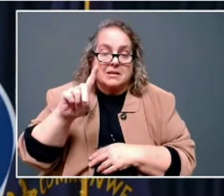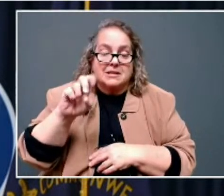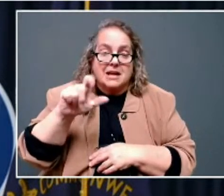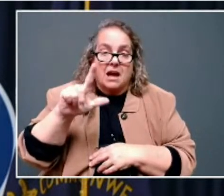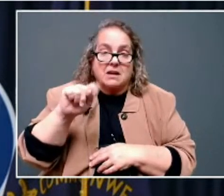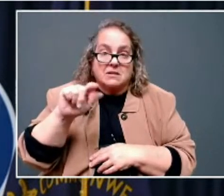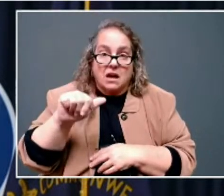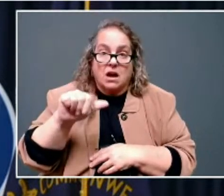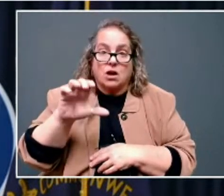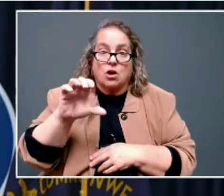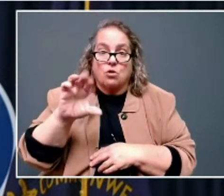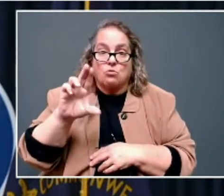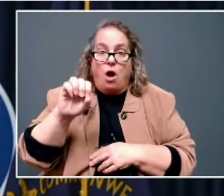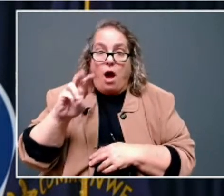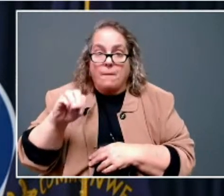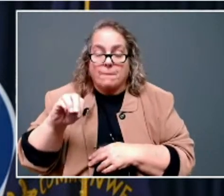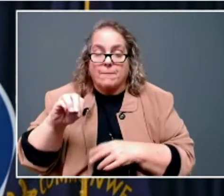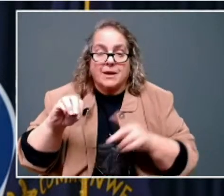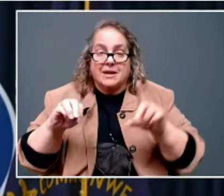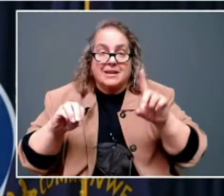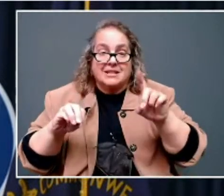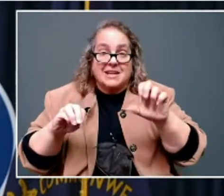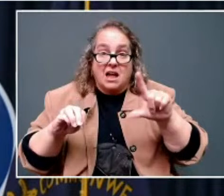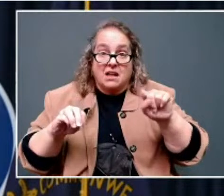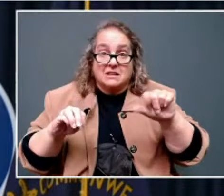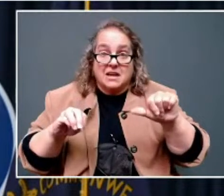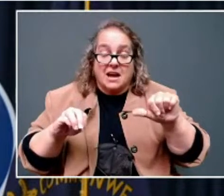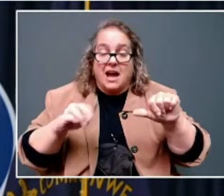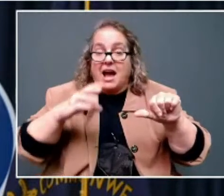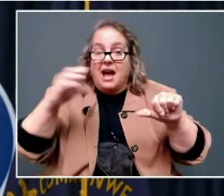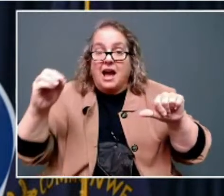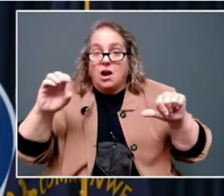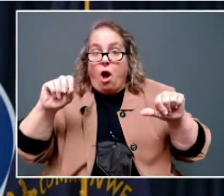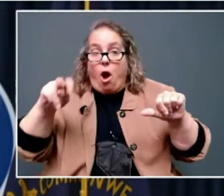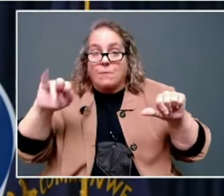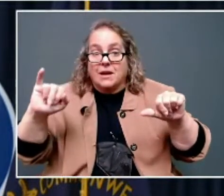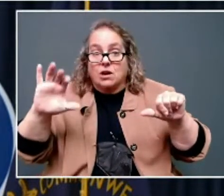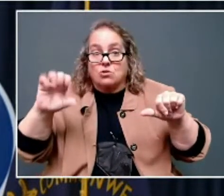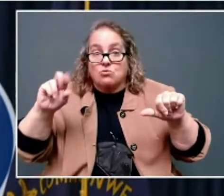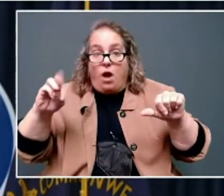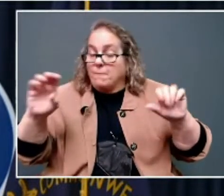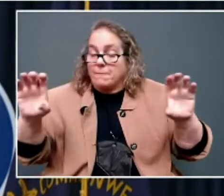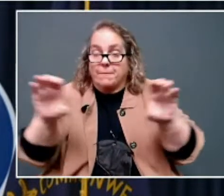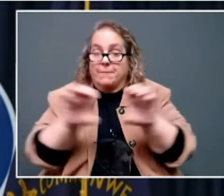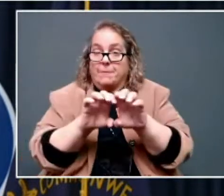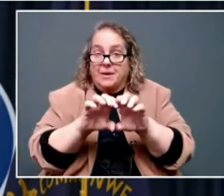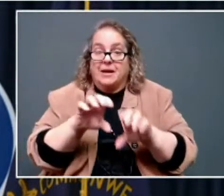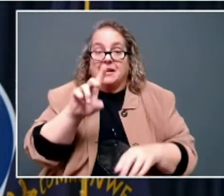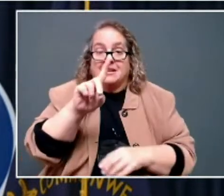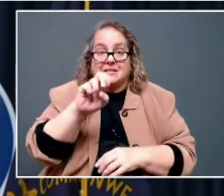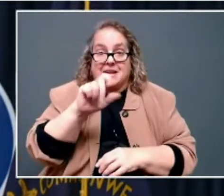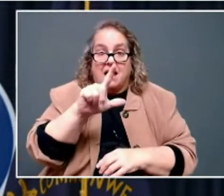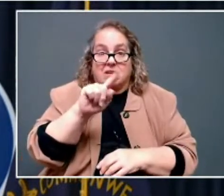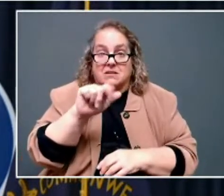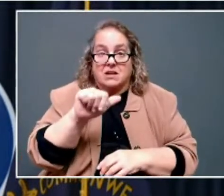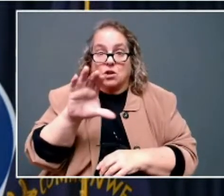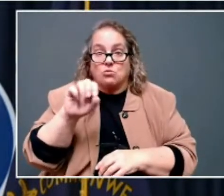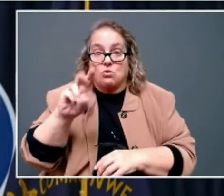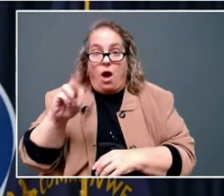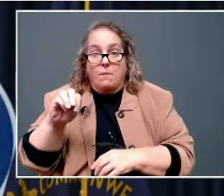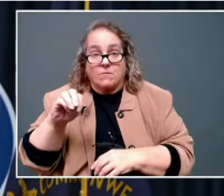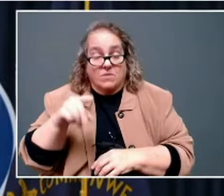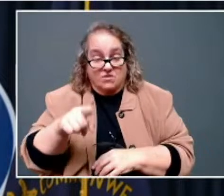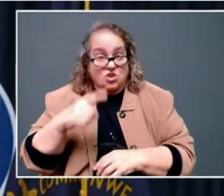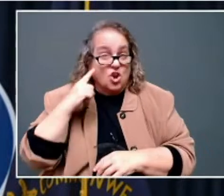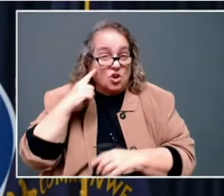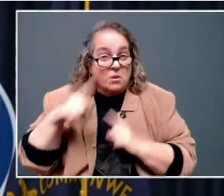Omicron and Delta. That's like combining Godzilla and King Kong. Yes. Got it. Exactly. I just wanted to see if that was something that you had heard about.